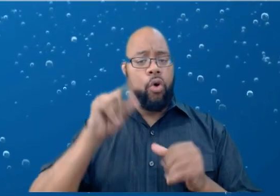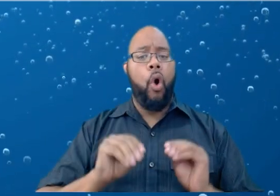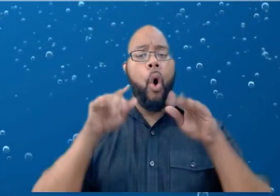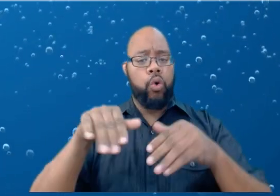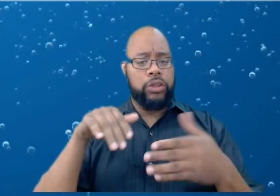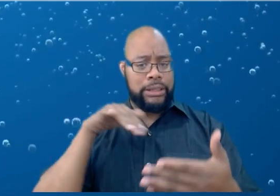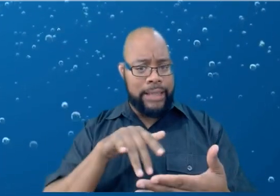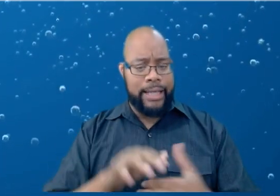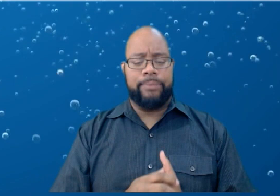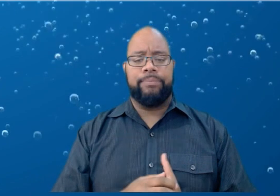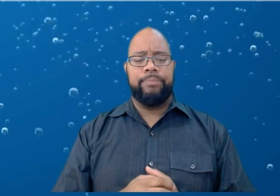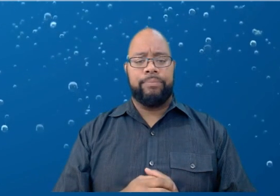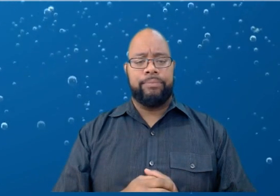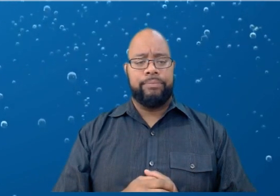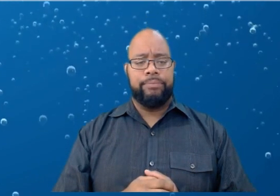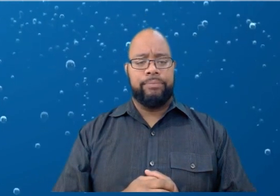for oceanography.